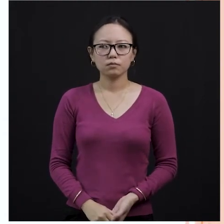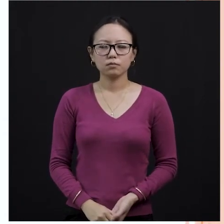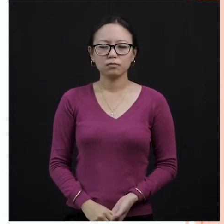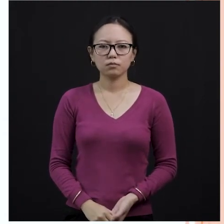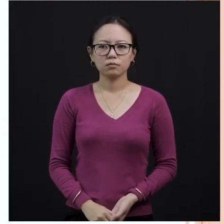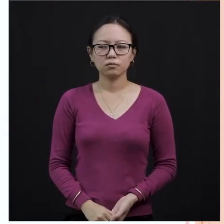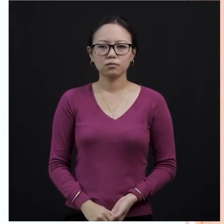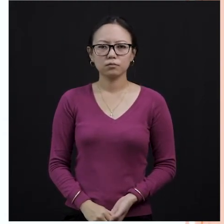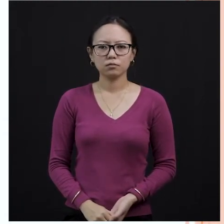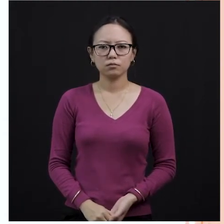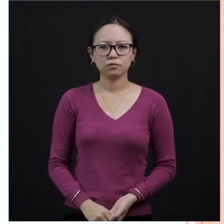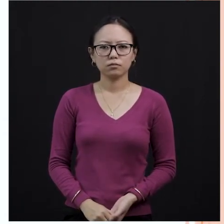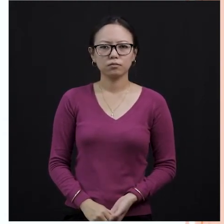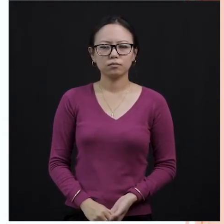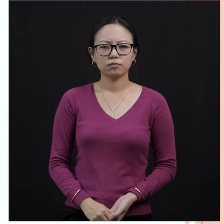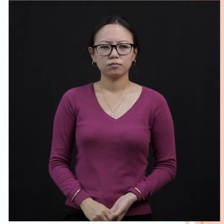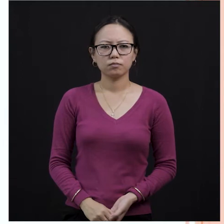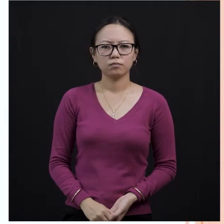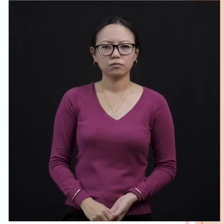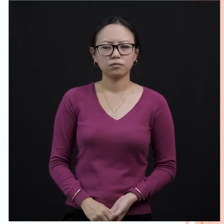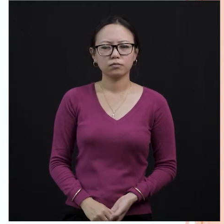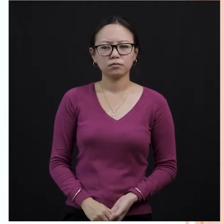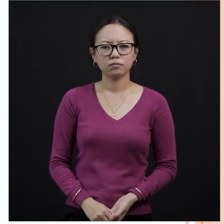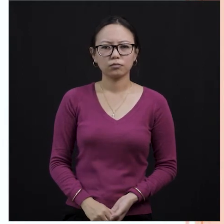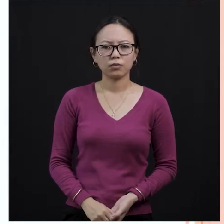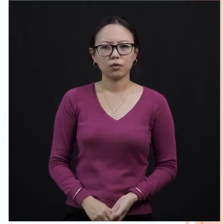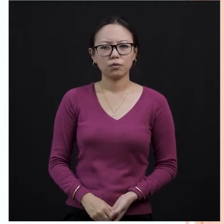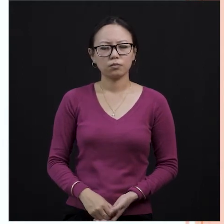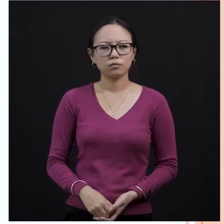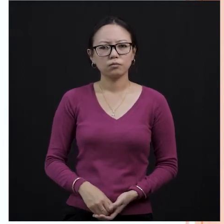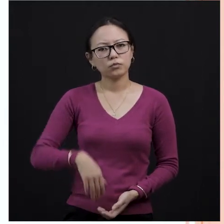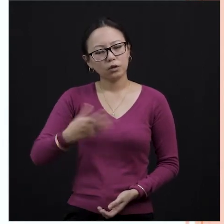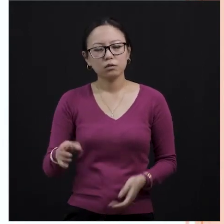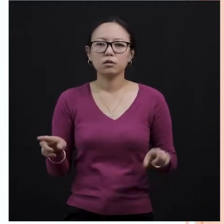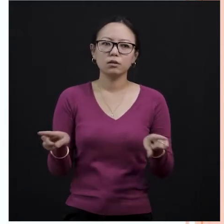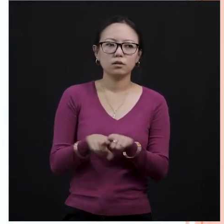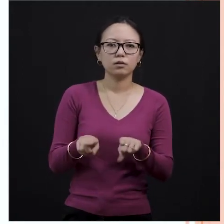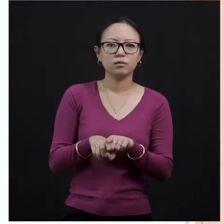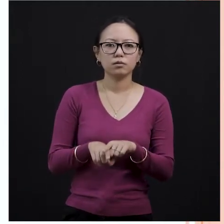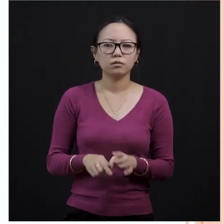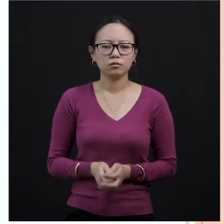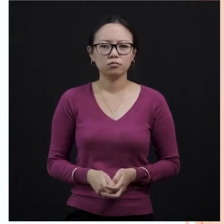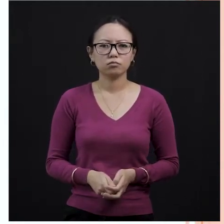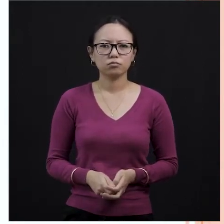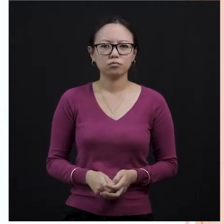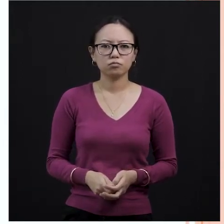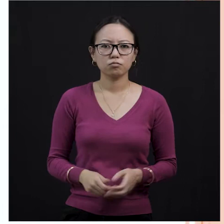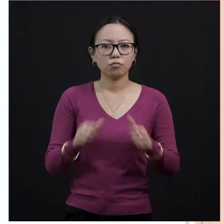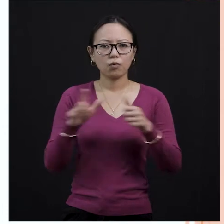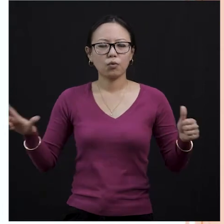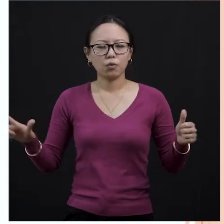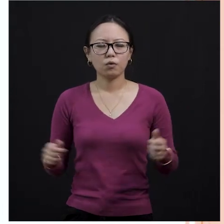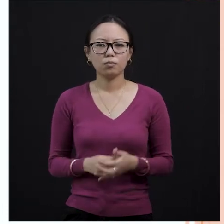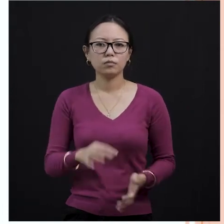So to understand even better, let's take one more example here. Who doesn't like ice cream? Everyone likes